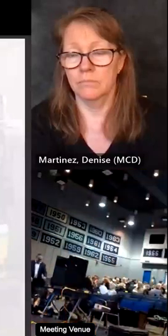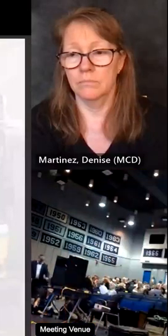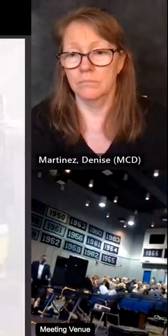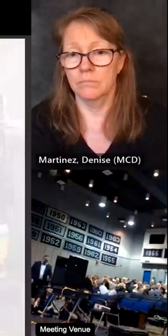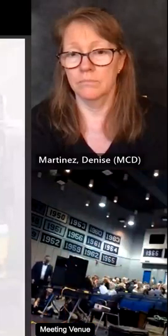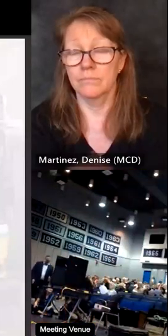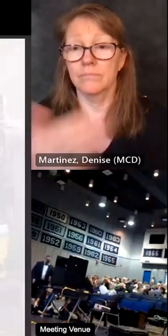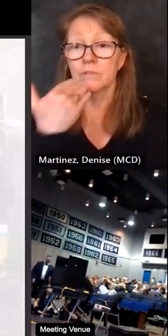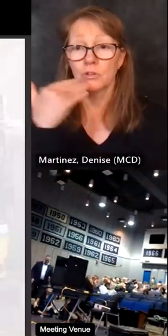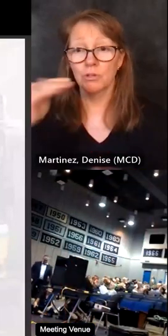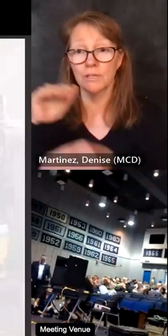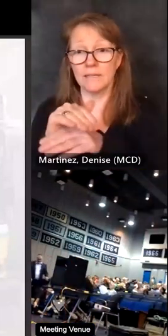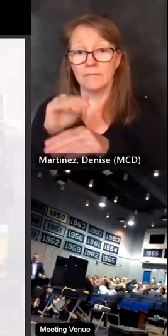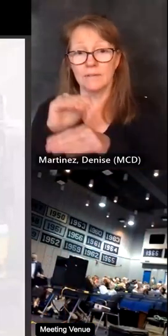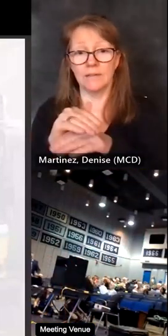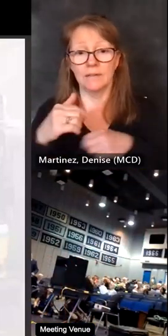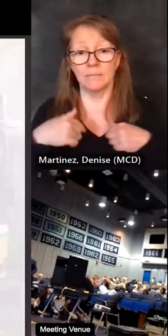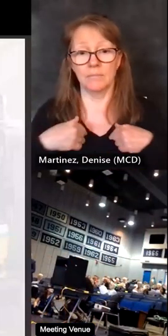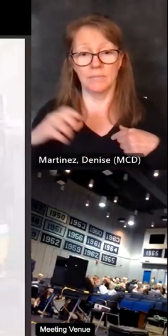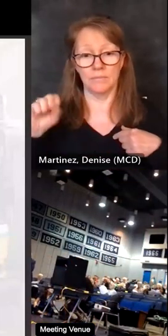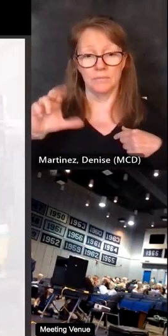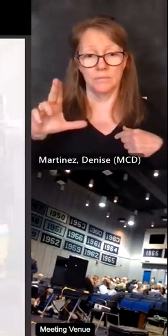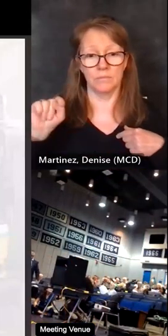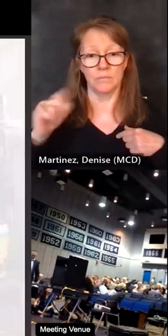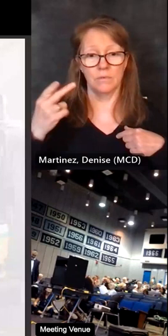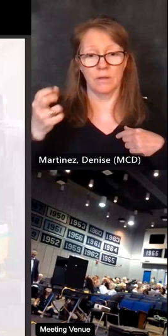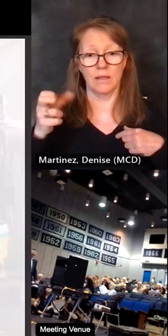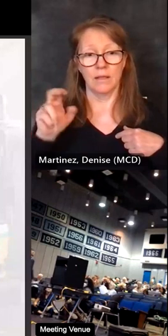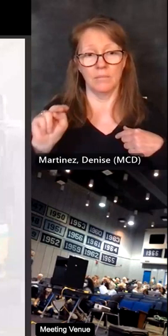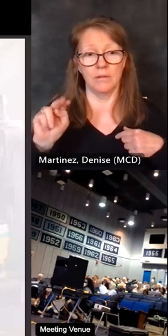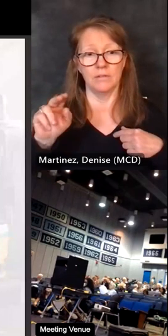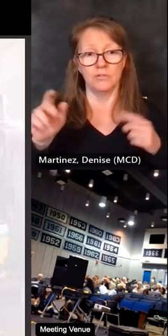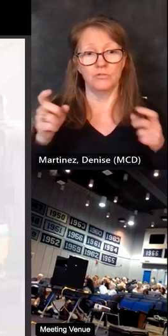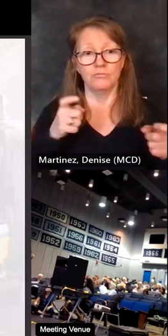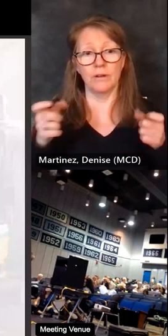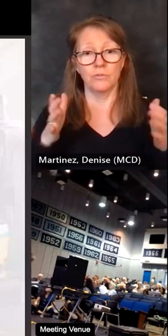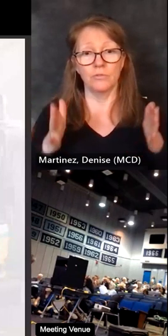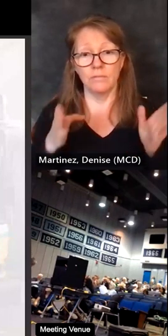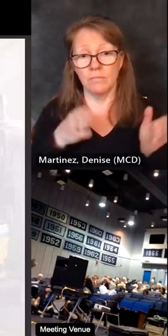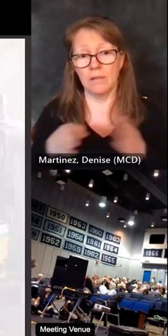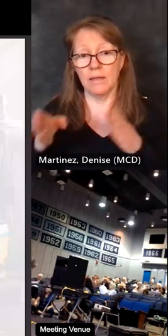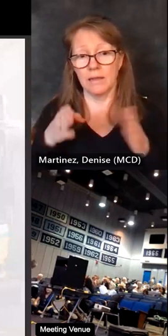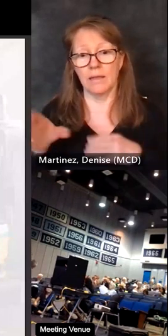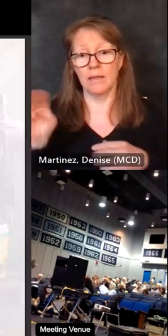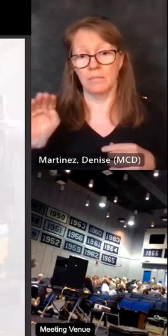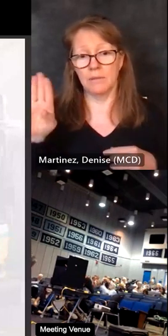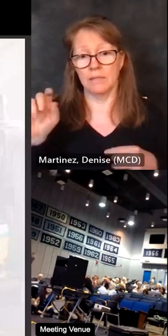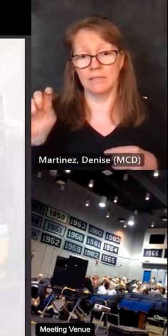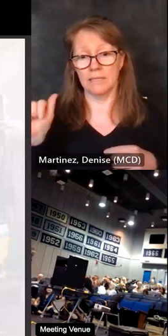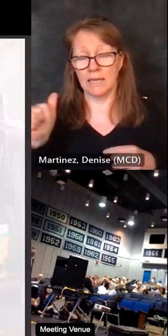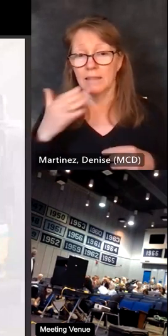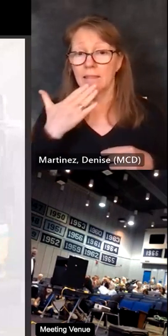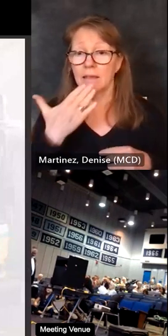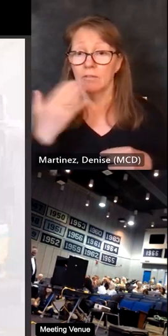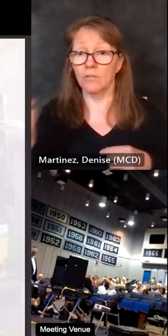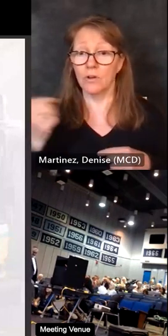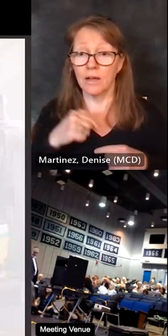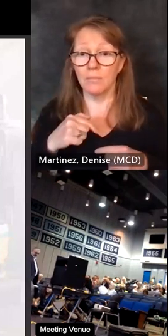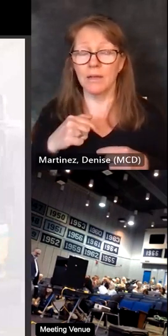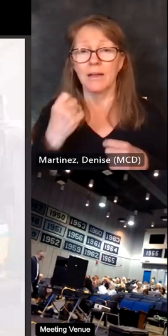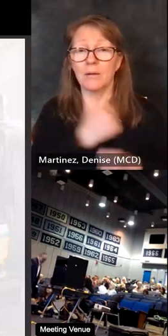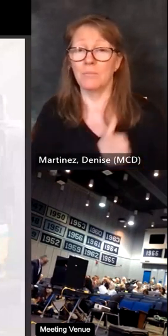Good evening, everybody. My name is Scott Hamway. I'm the Director of Infrastructure Planning at the MBTA. Thank you for coming out to tonight's meeting. Apologies that